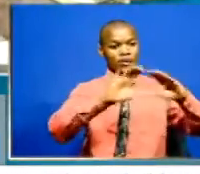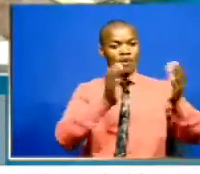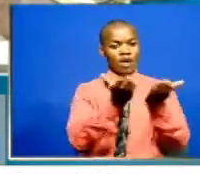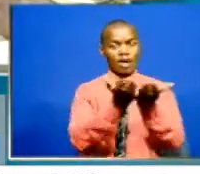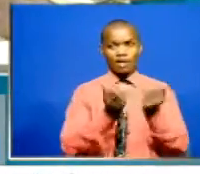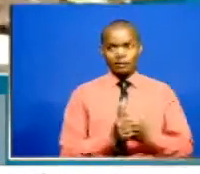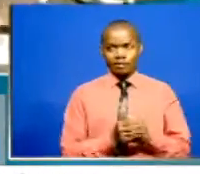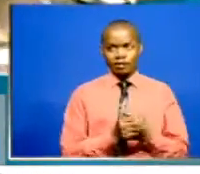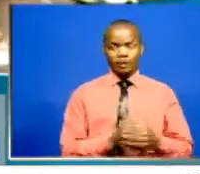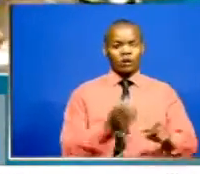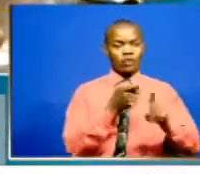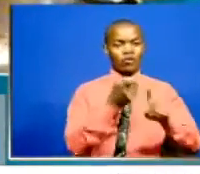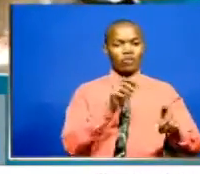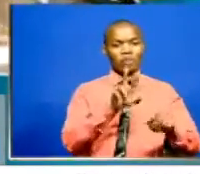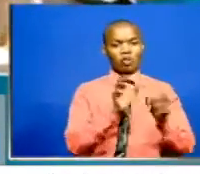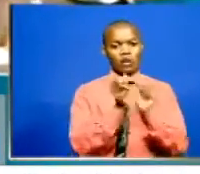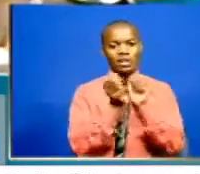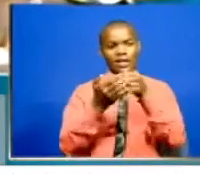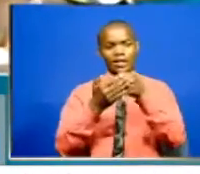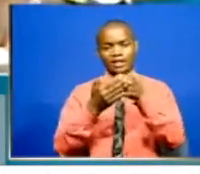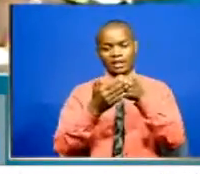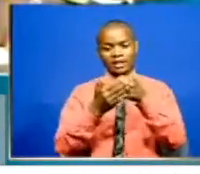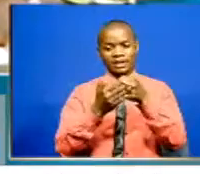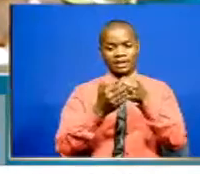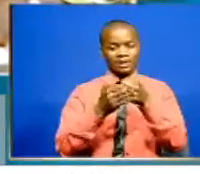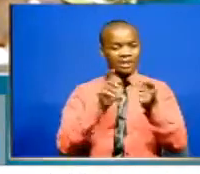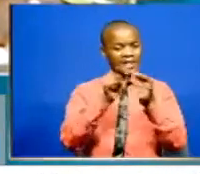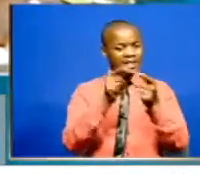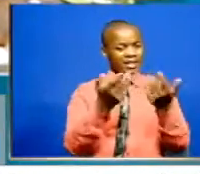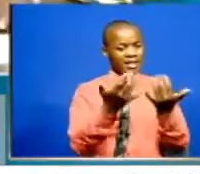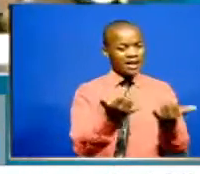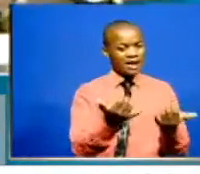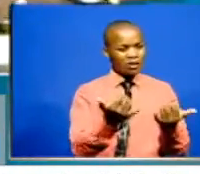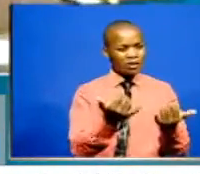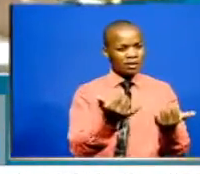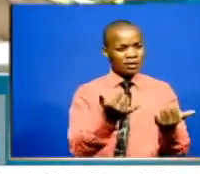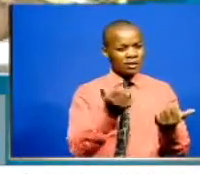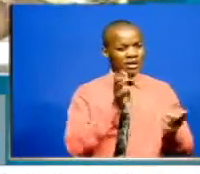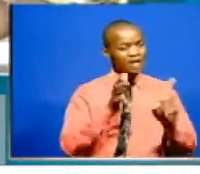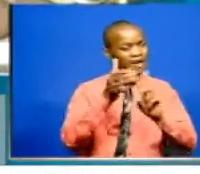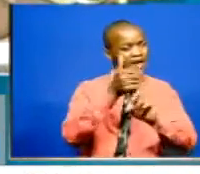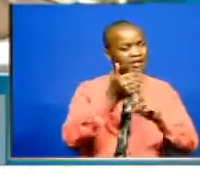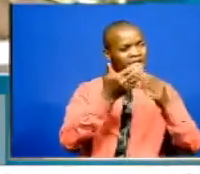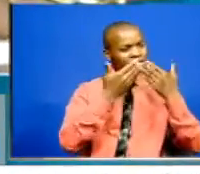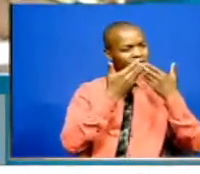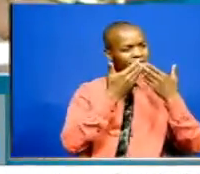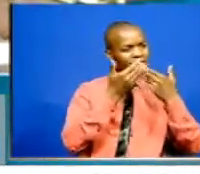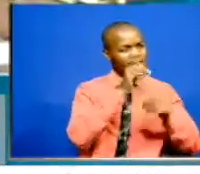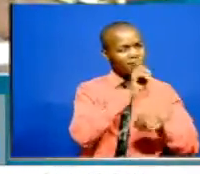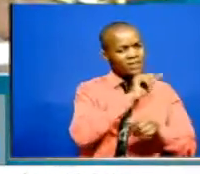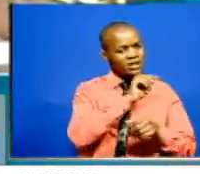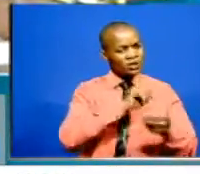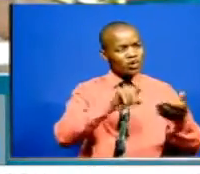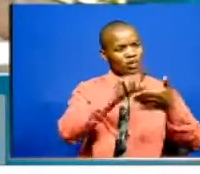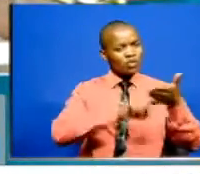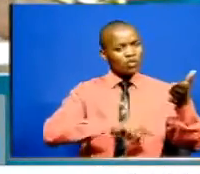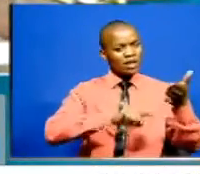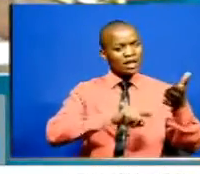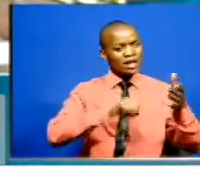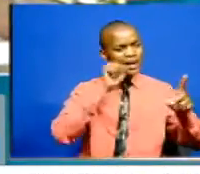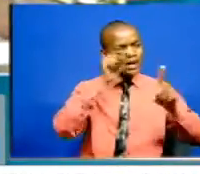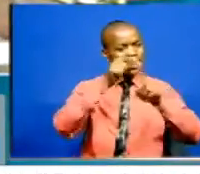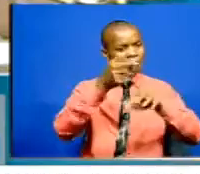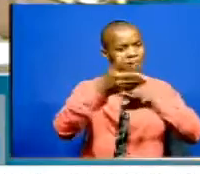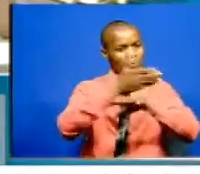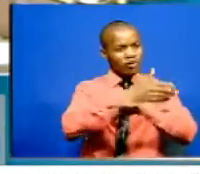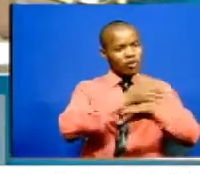Since 2019 and now, have we achieved perhaps what we had aspired to, at least to be